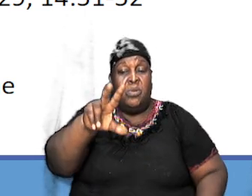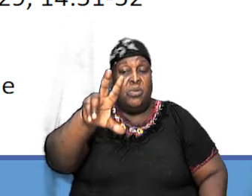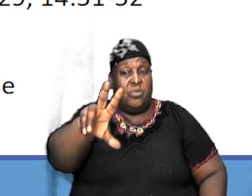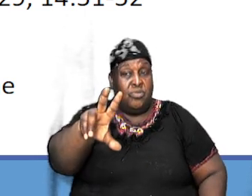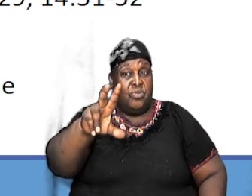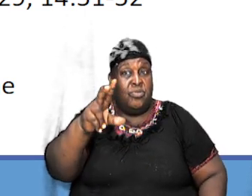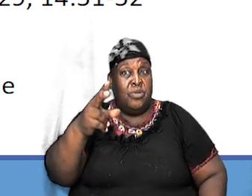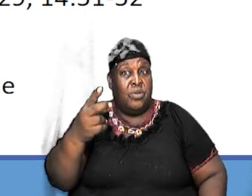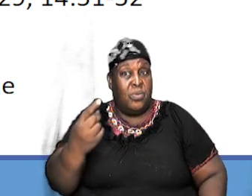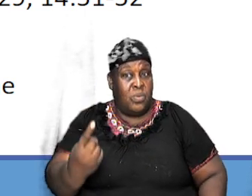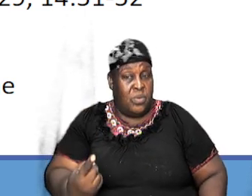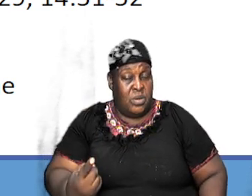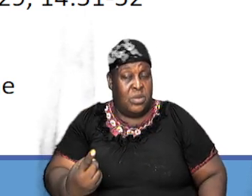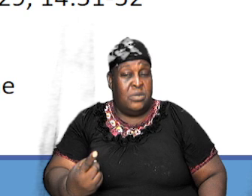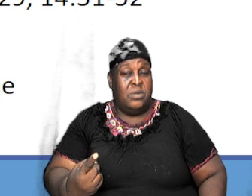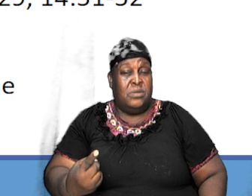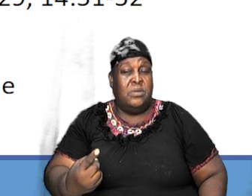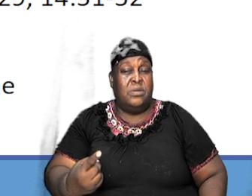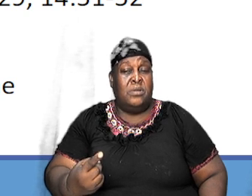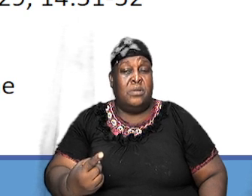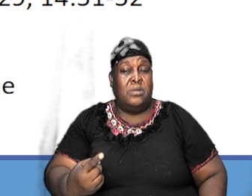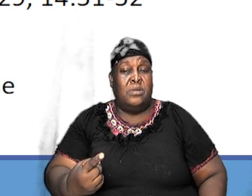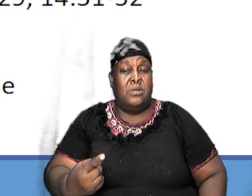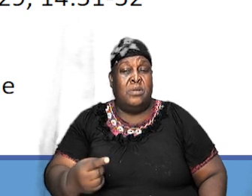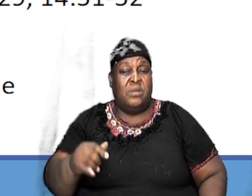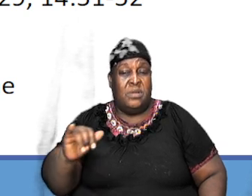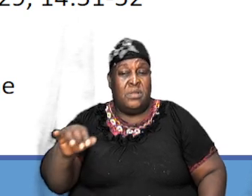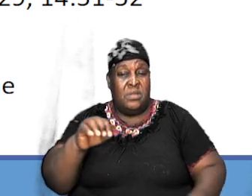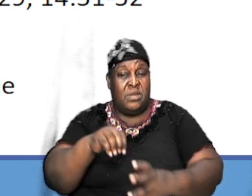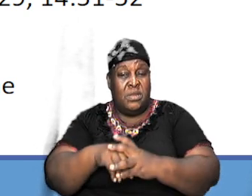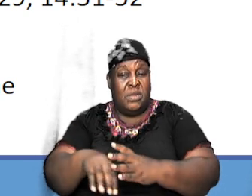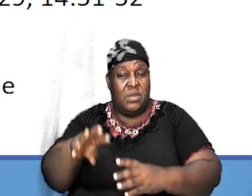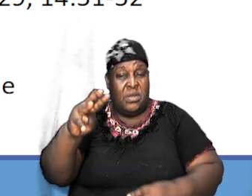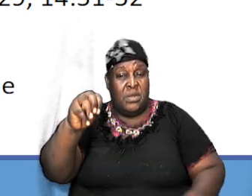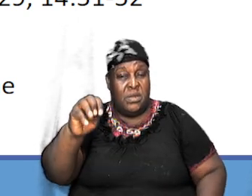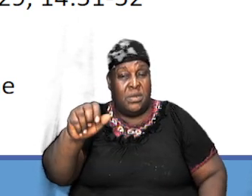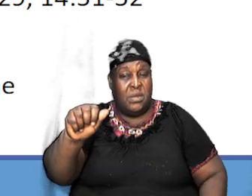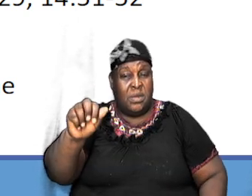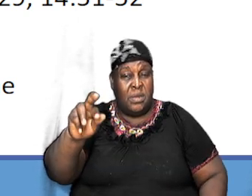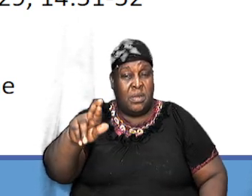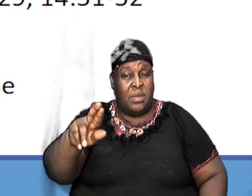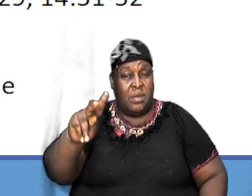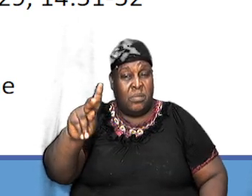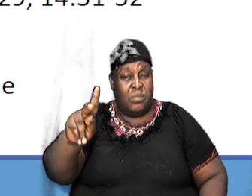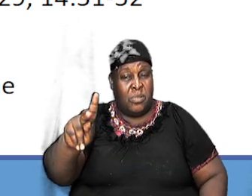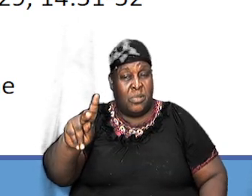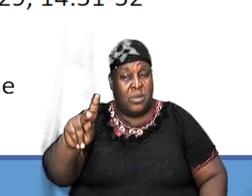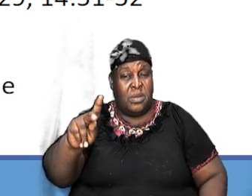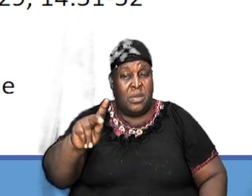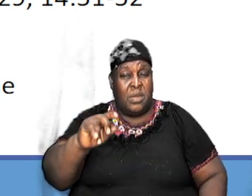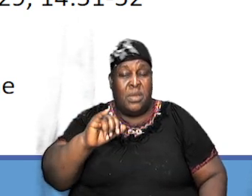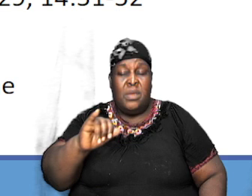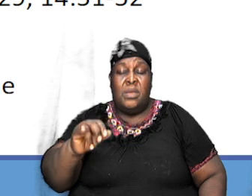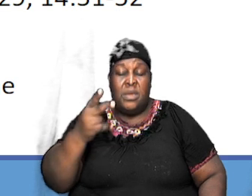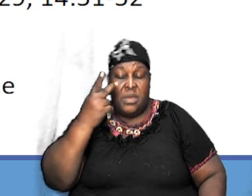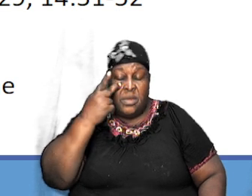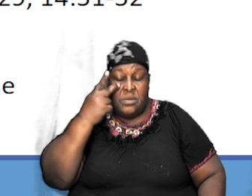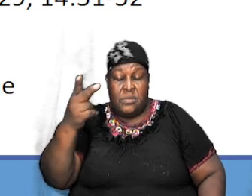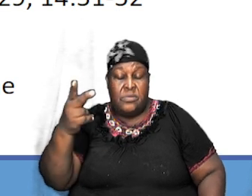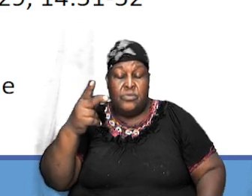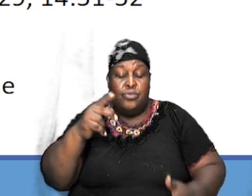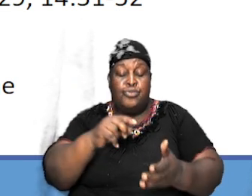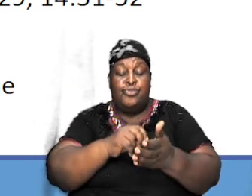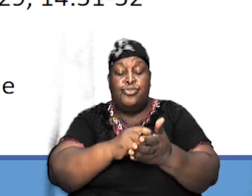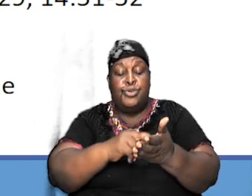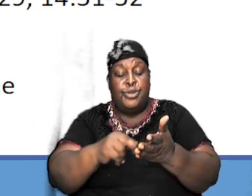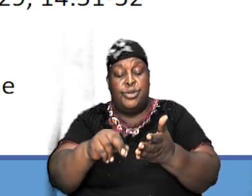the parables that you would have read in Mark, they are duplicated in